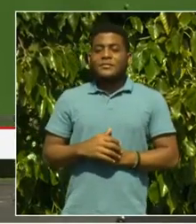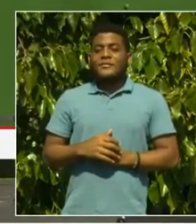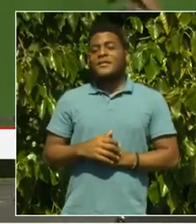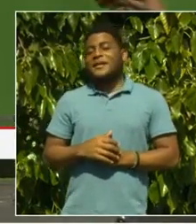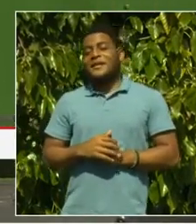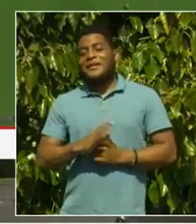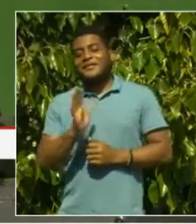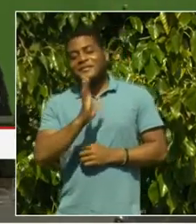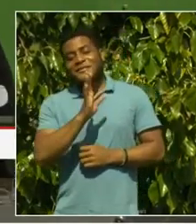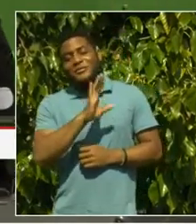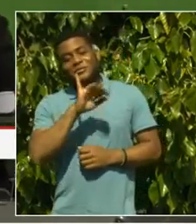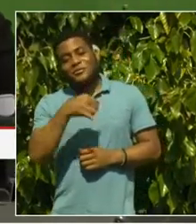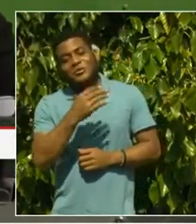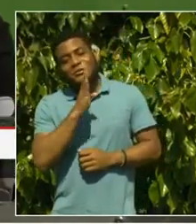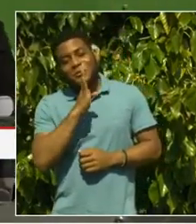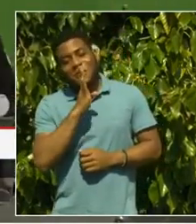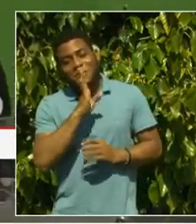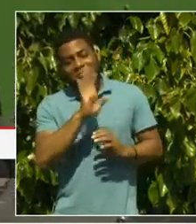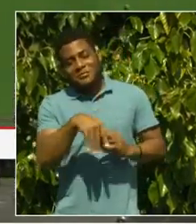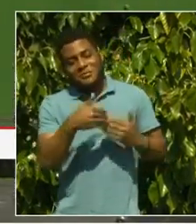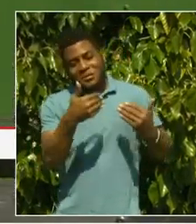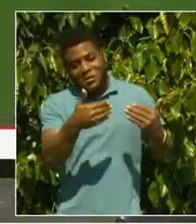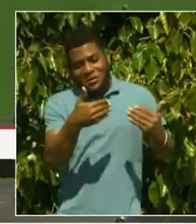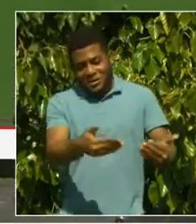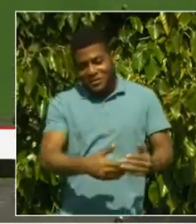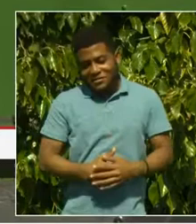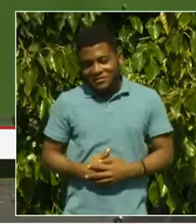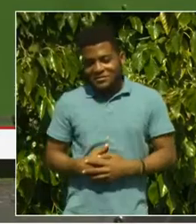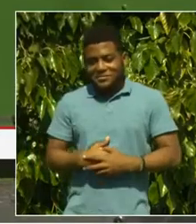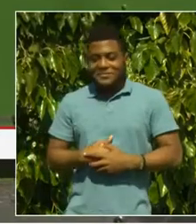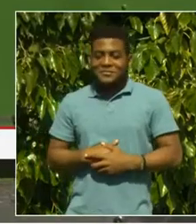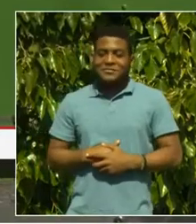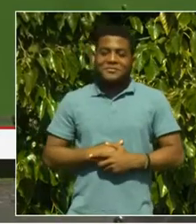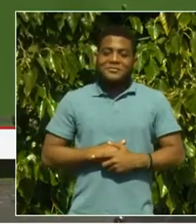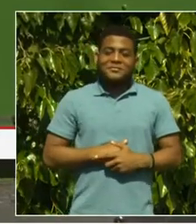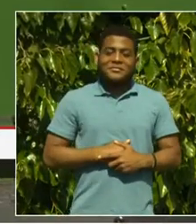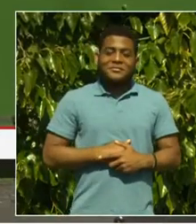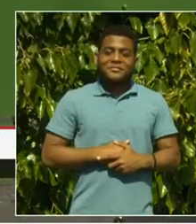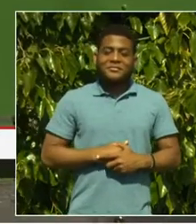Oh, it's mobile? Okay. Test test 1 2.